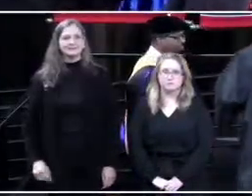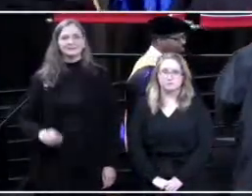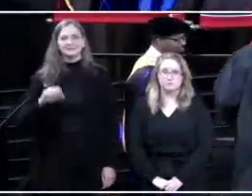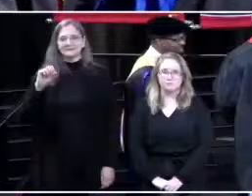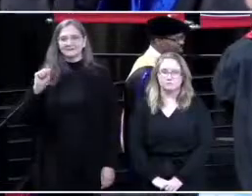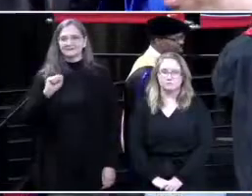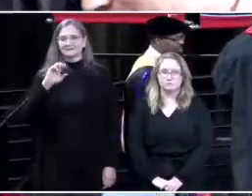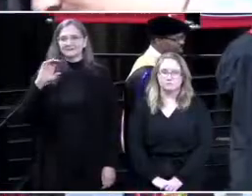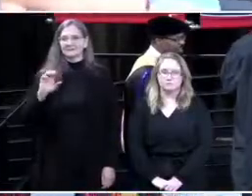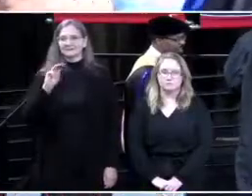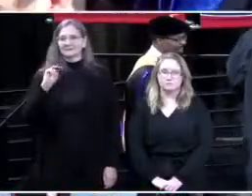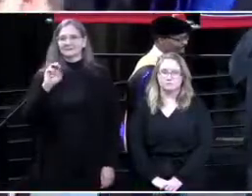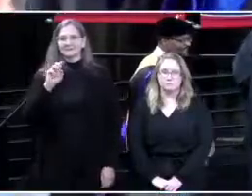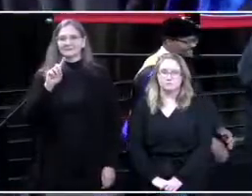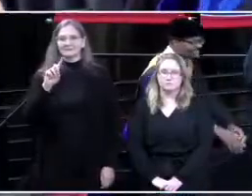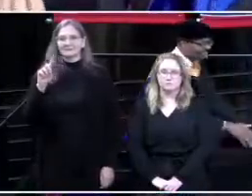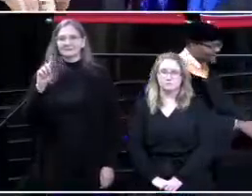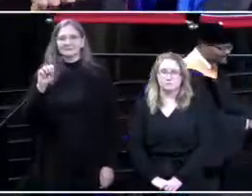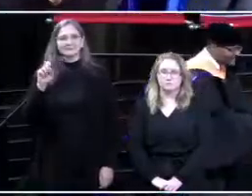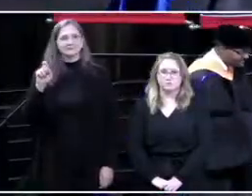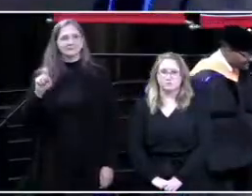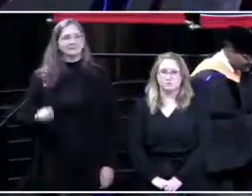Stephen Christian Maddox.